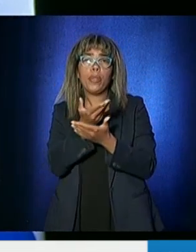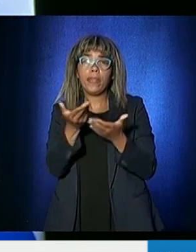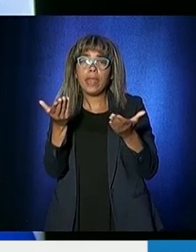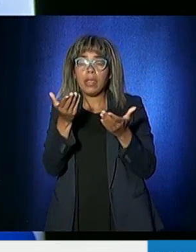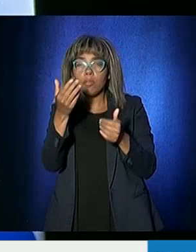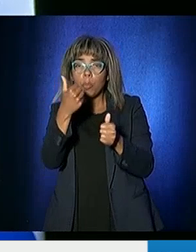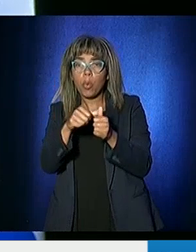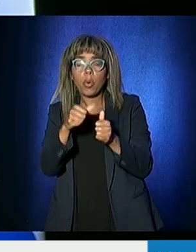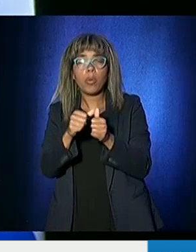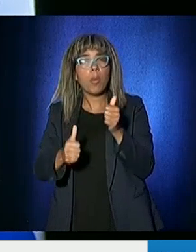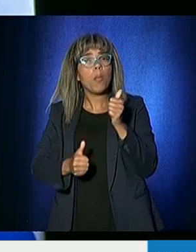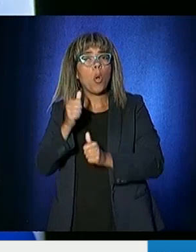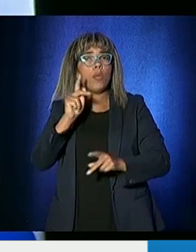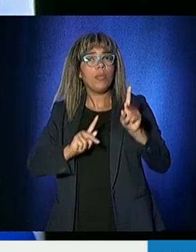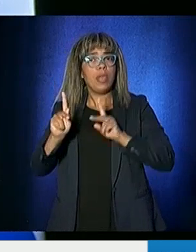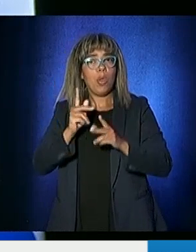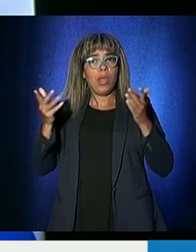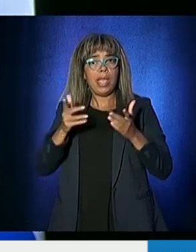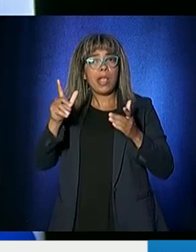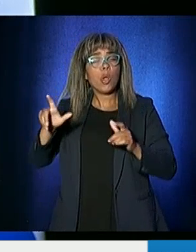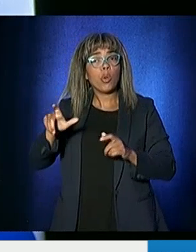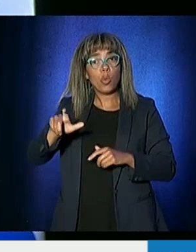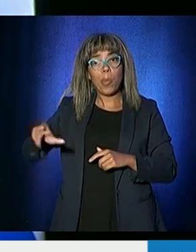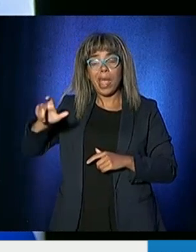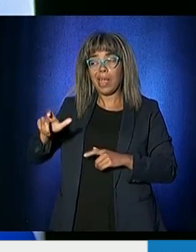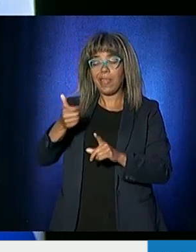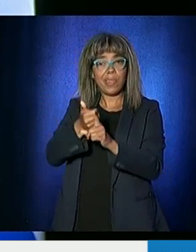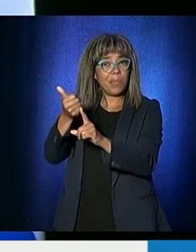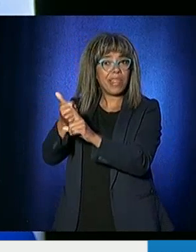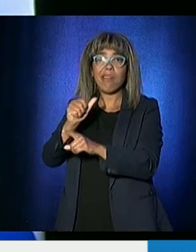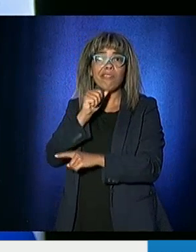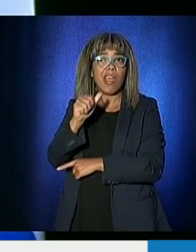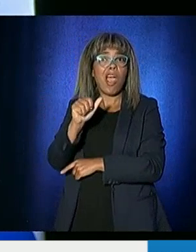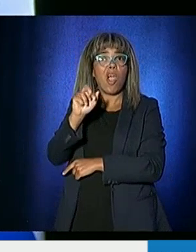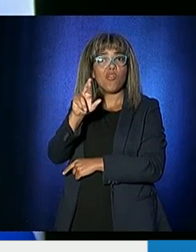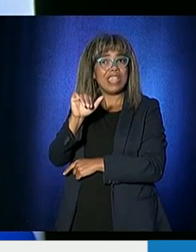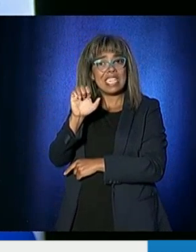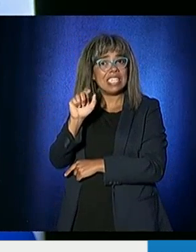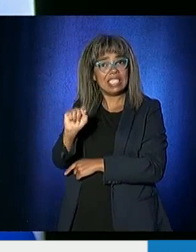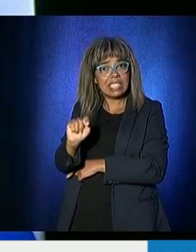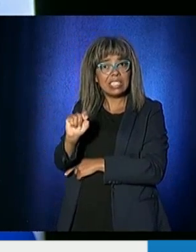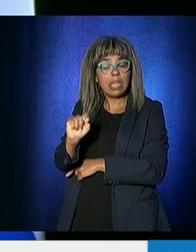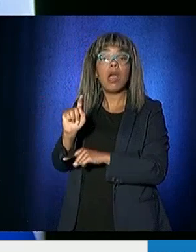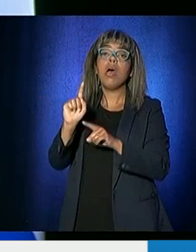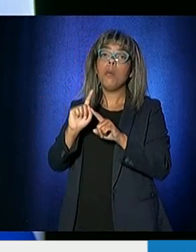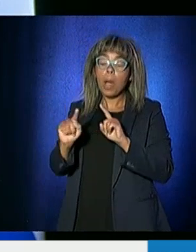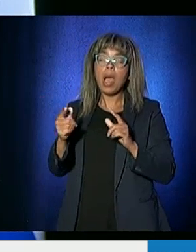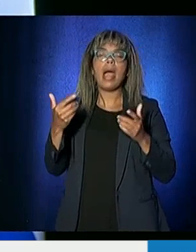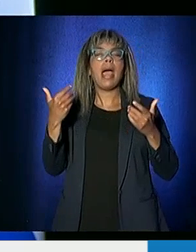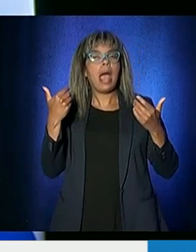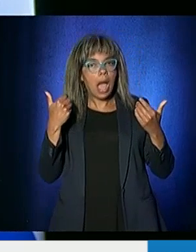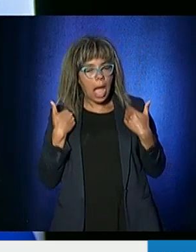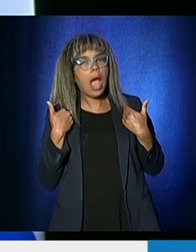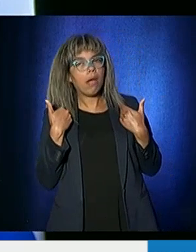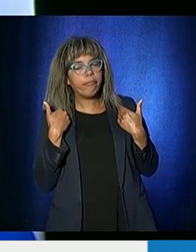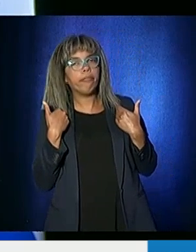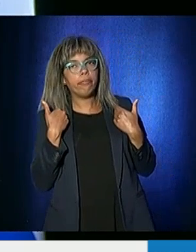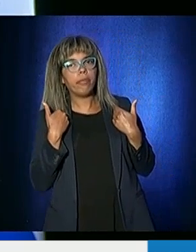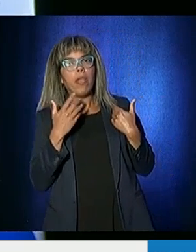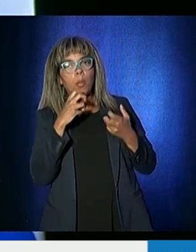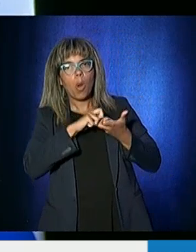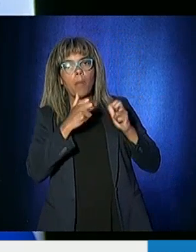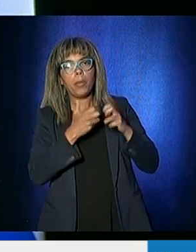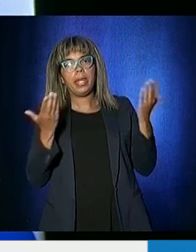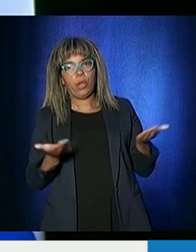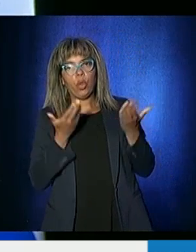of Quebecers are not racist, but two, there is racism in Quebec. So we